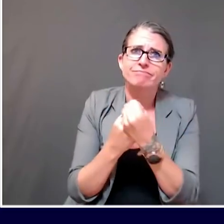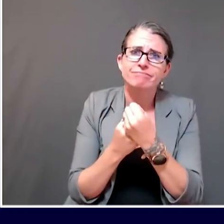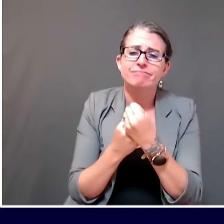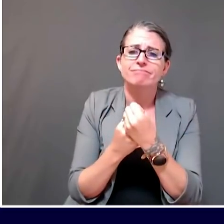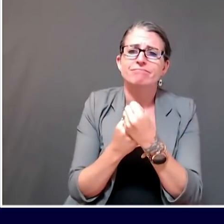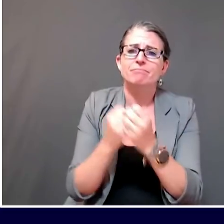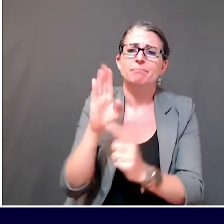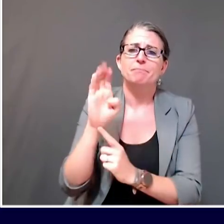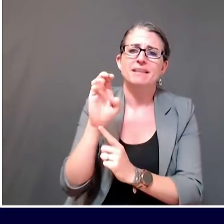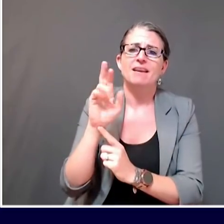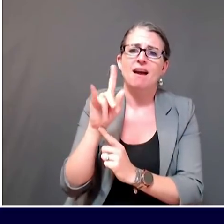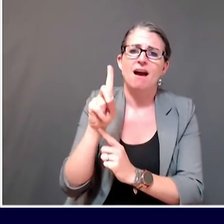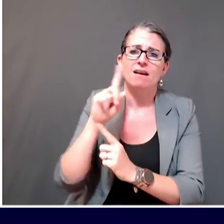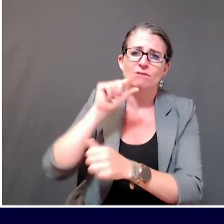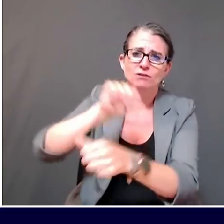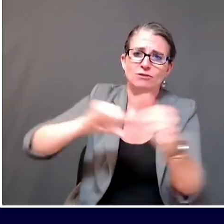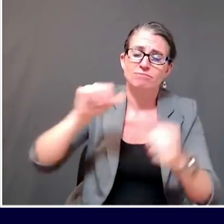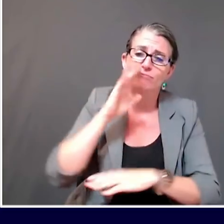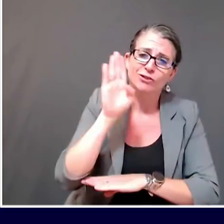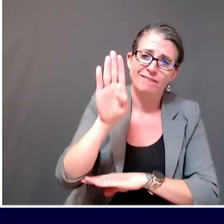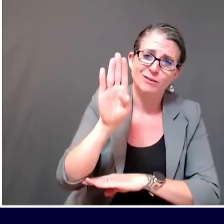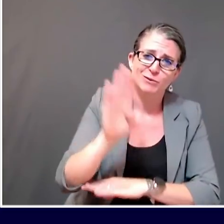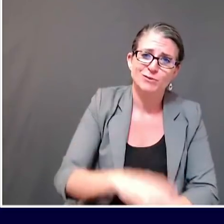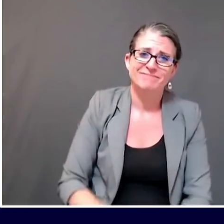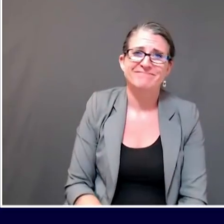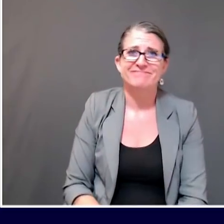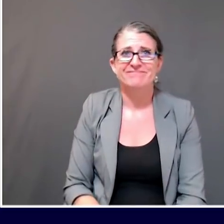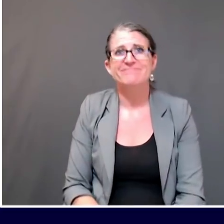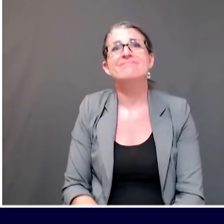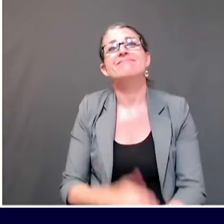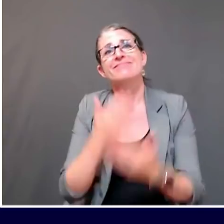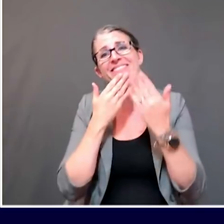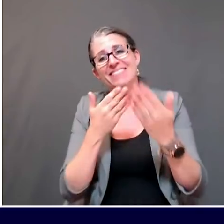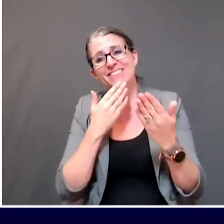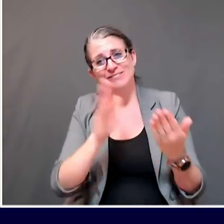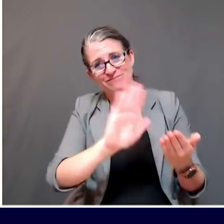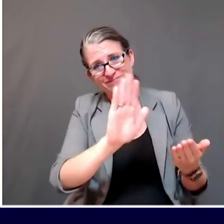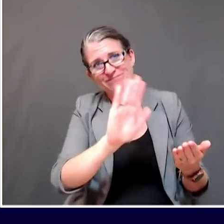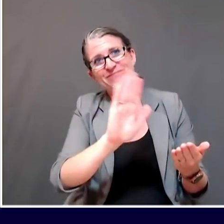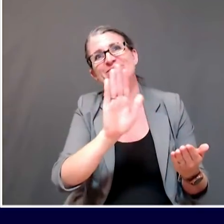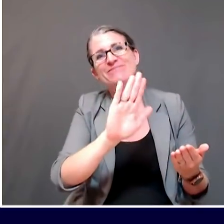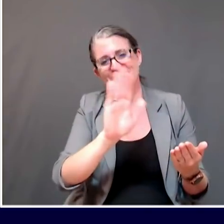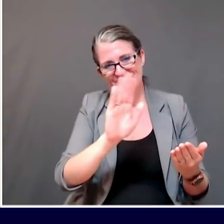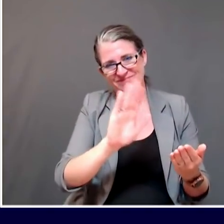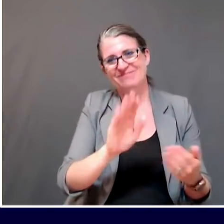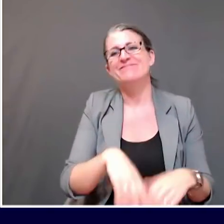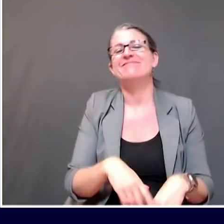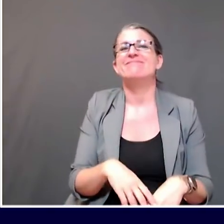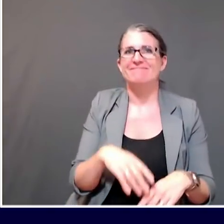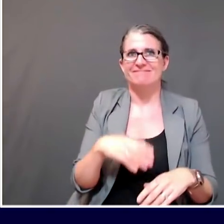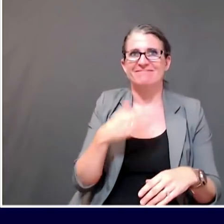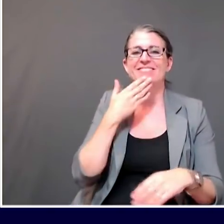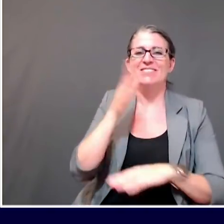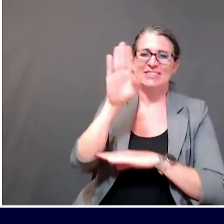a good afternoon, and we'll talk again on Thursday. Thank you very much, Dr. Thibodeau, for your help today, too. Have a good afternoon.